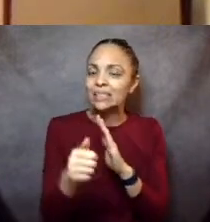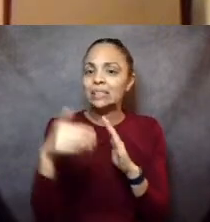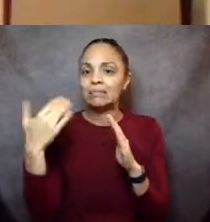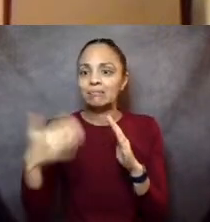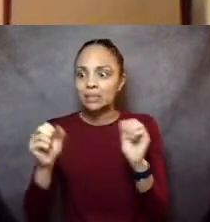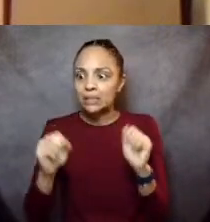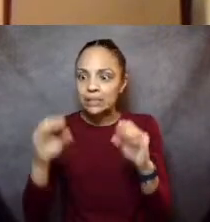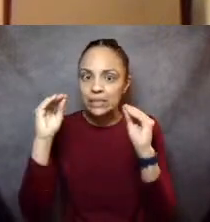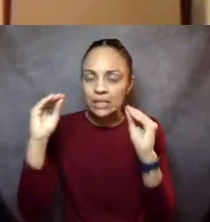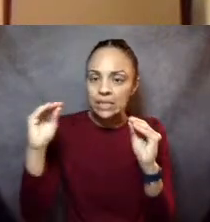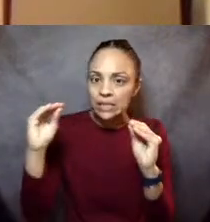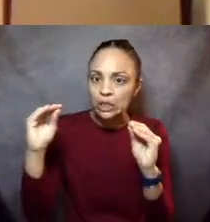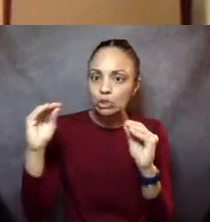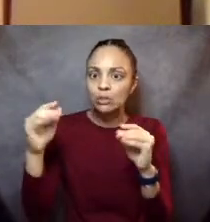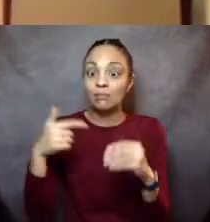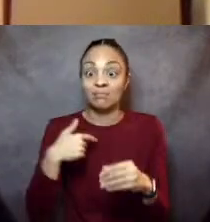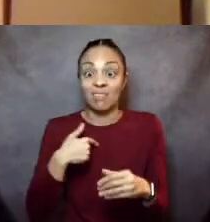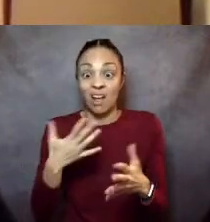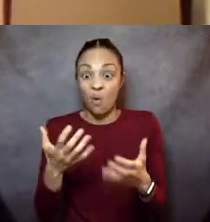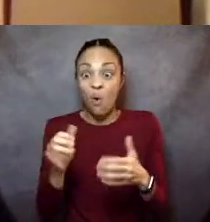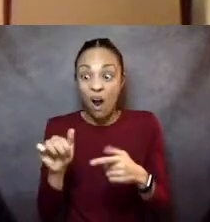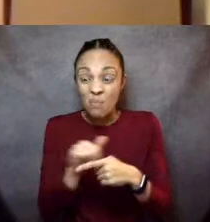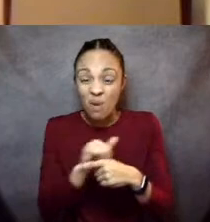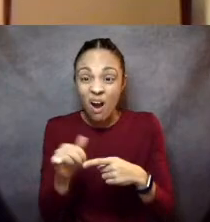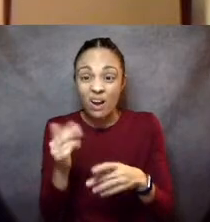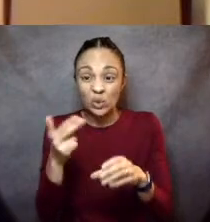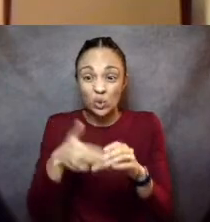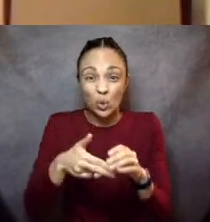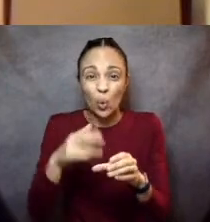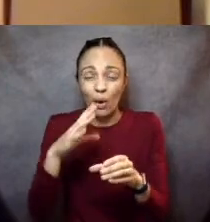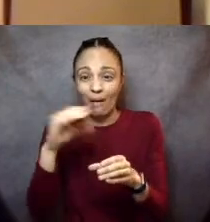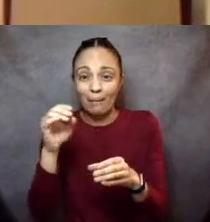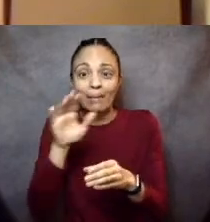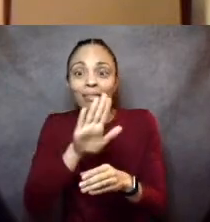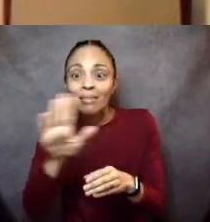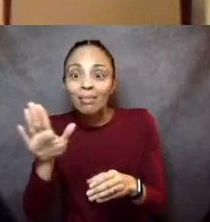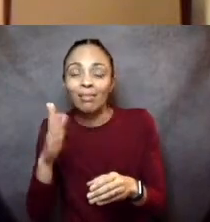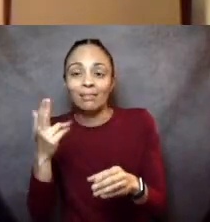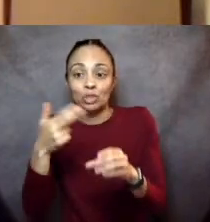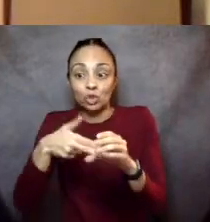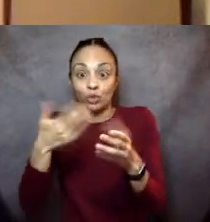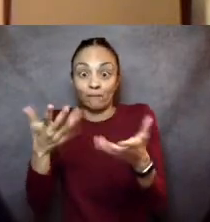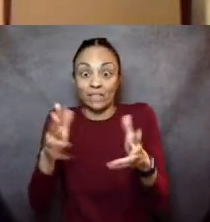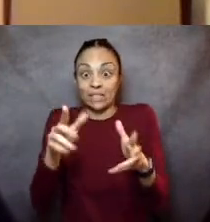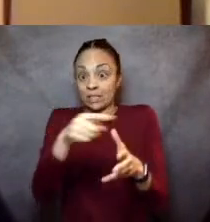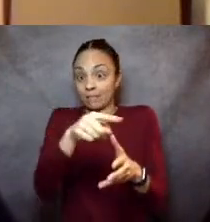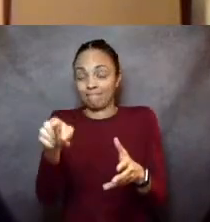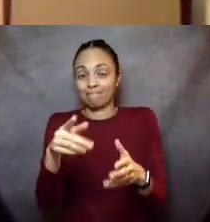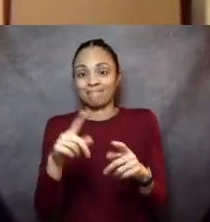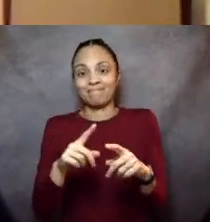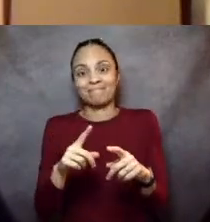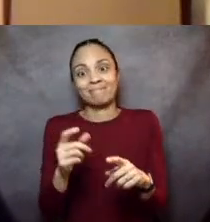that they were already part of, not to mention Alvin Ailey himself.